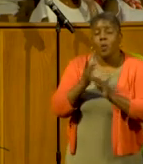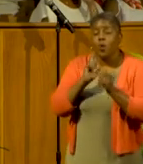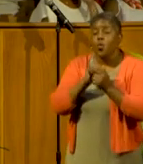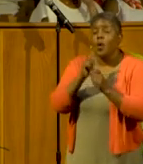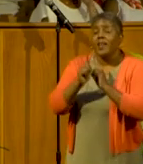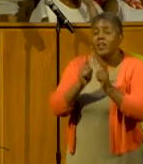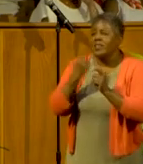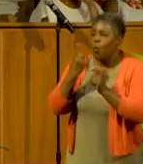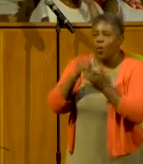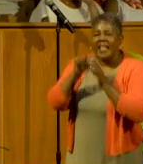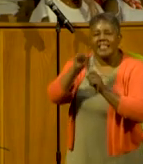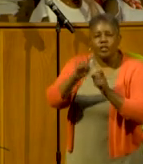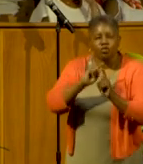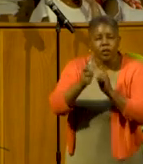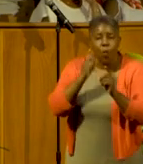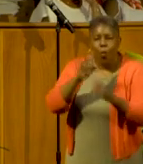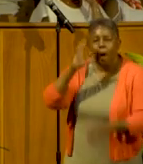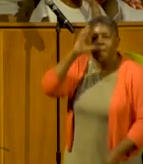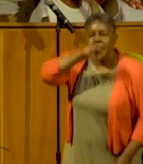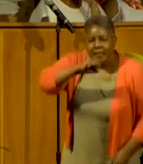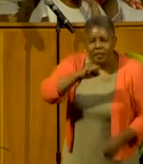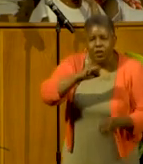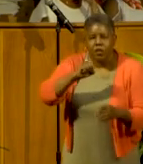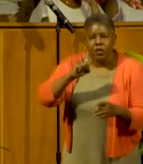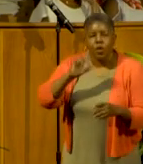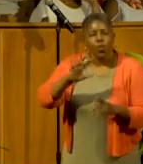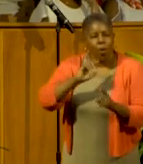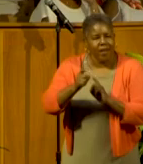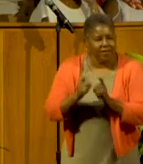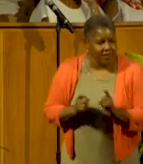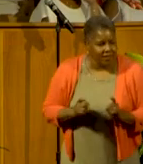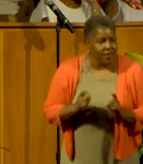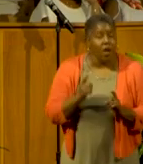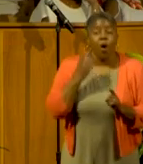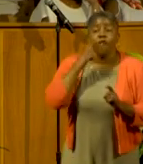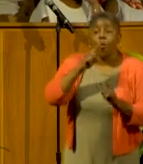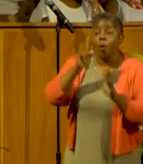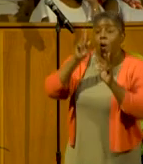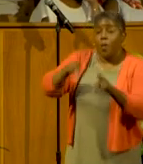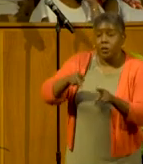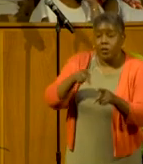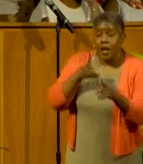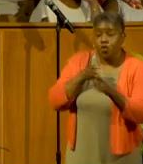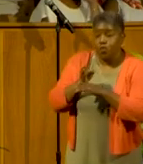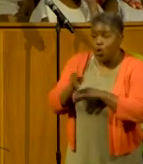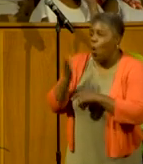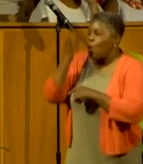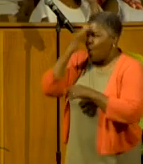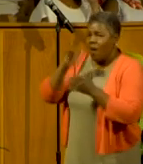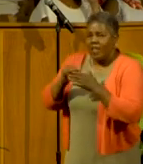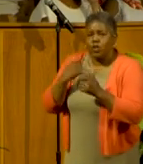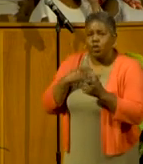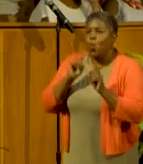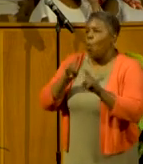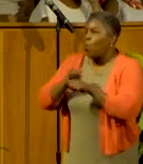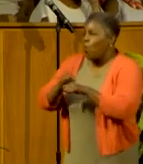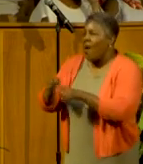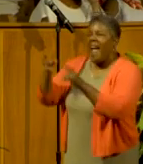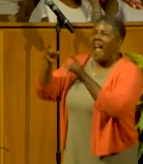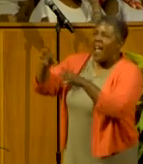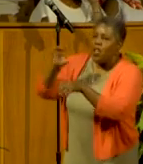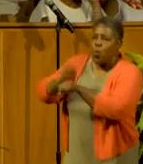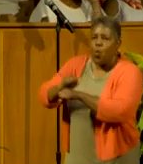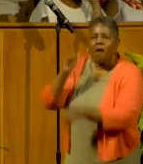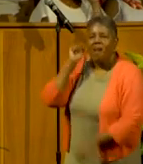someone in the world that needs your gift will miss out on your gift. For the person that's in their career, knowing that you go on to work hating it